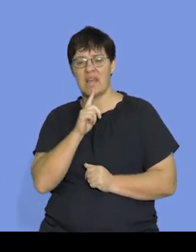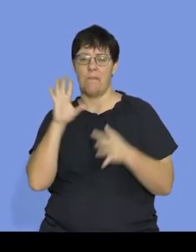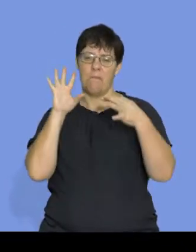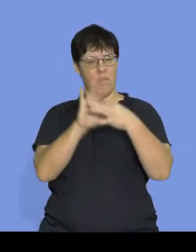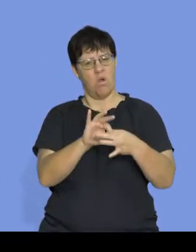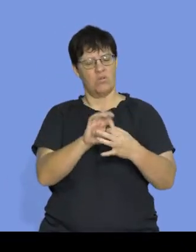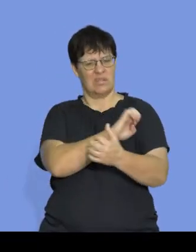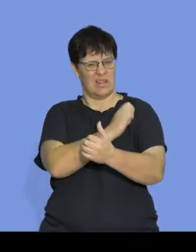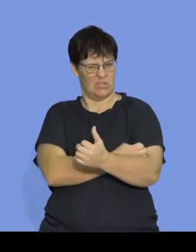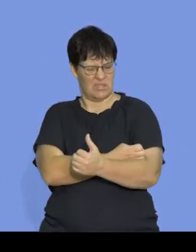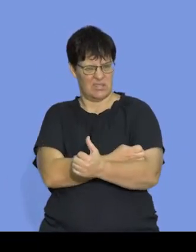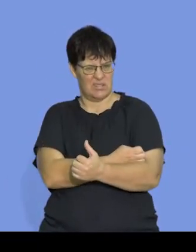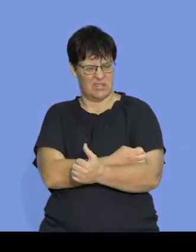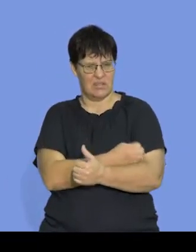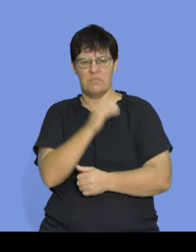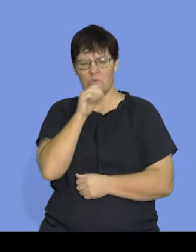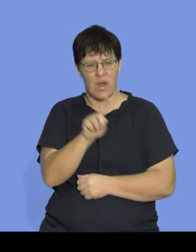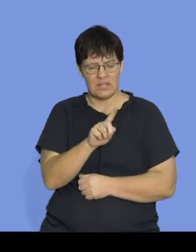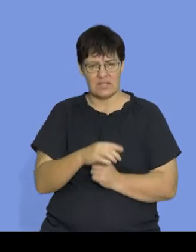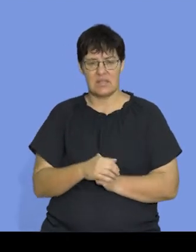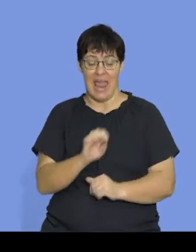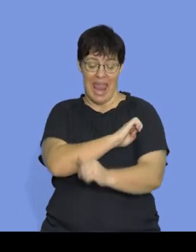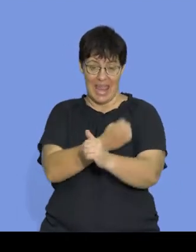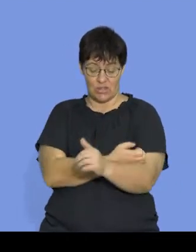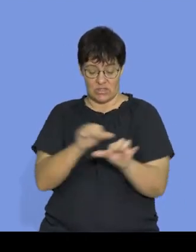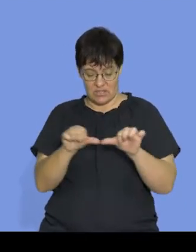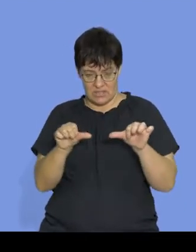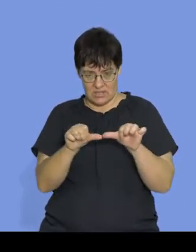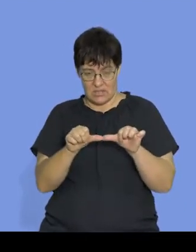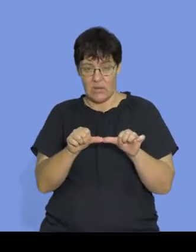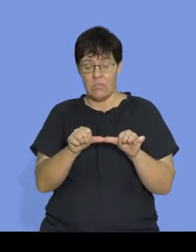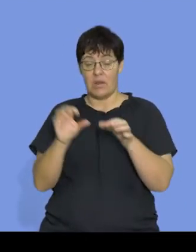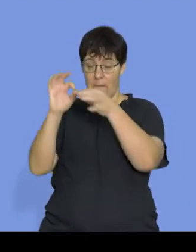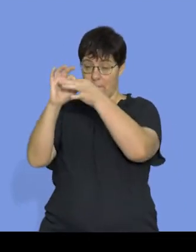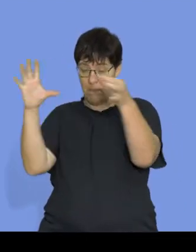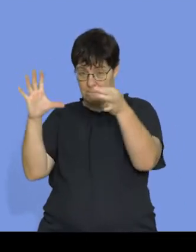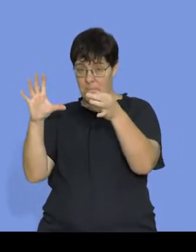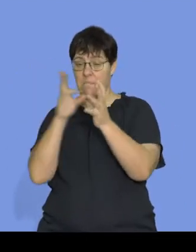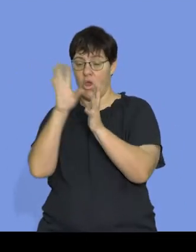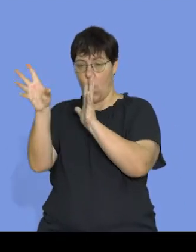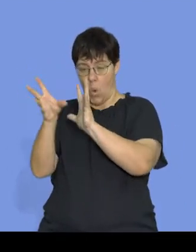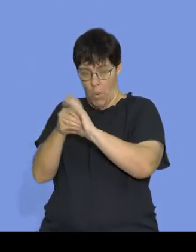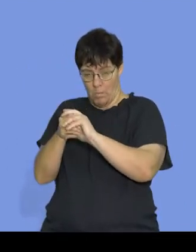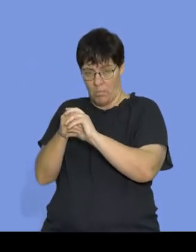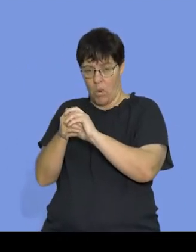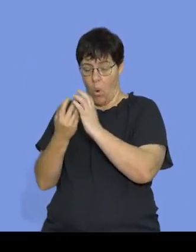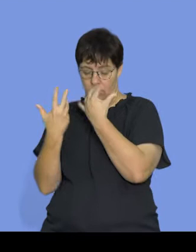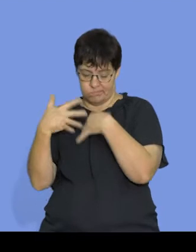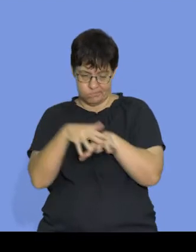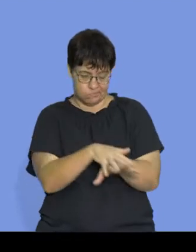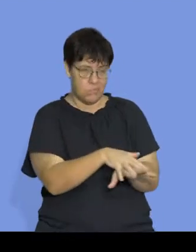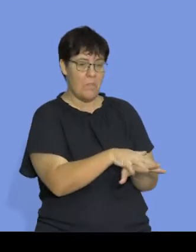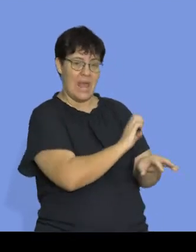the measurement of the energy either absorbed when bonds are broken or released when new bonds are formed. So